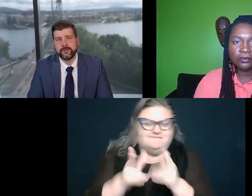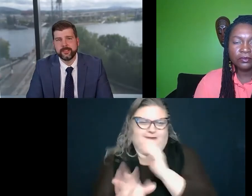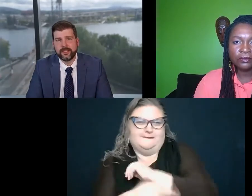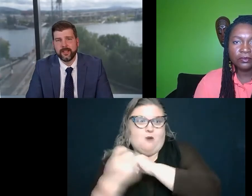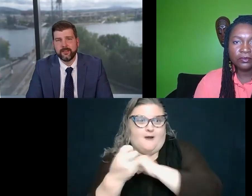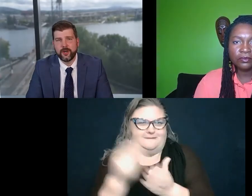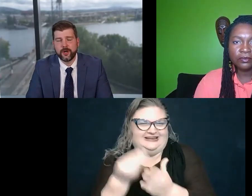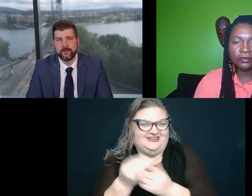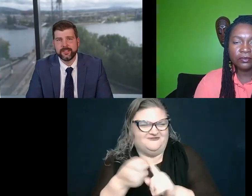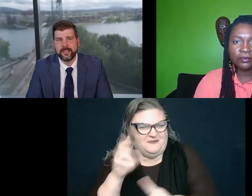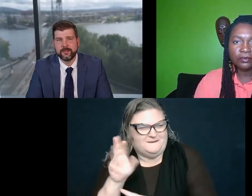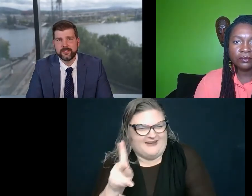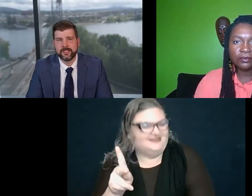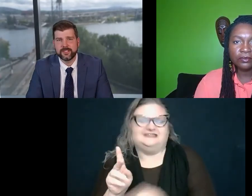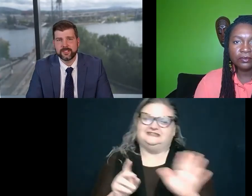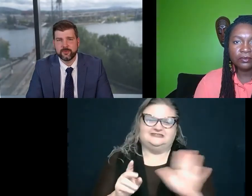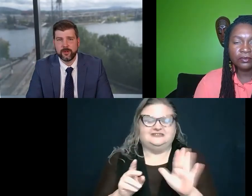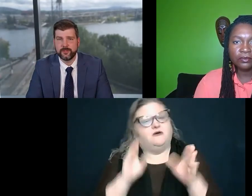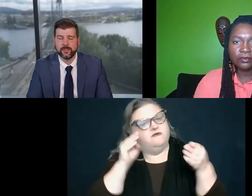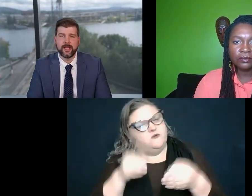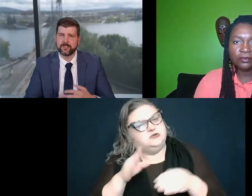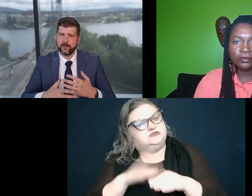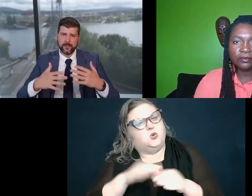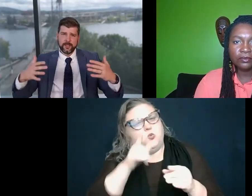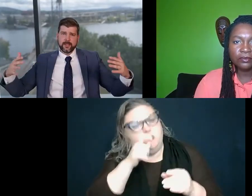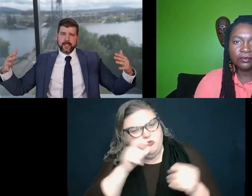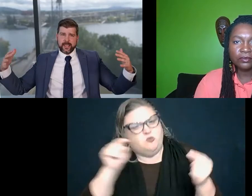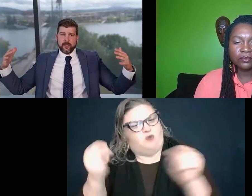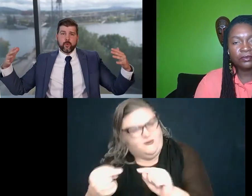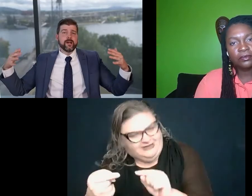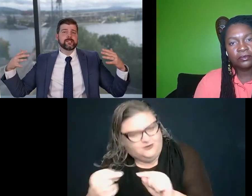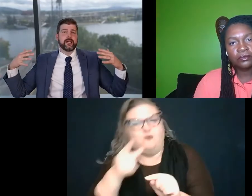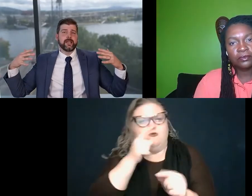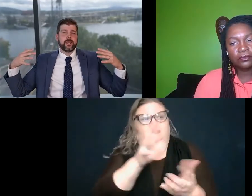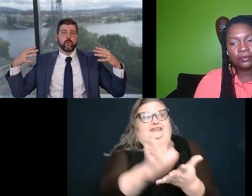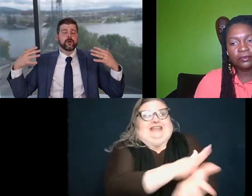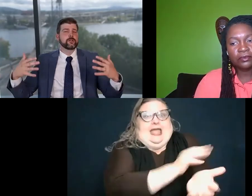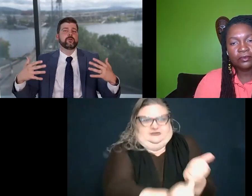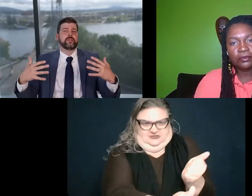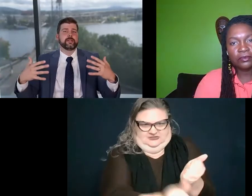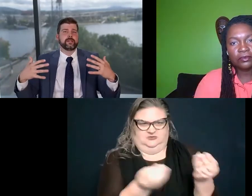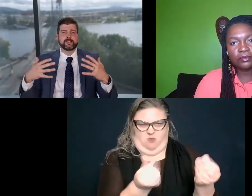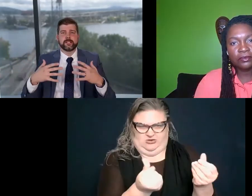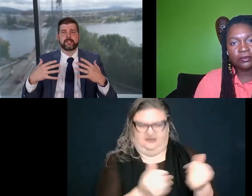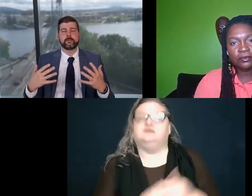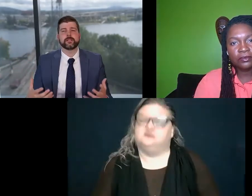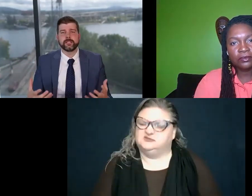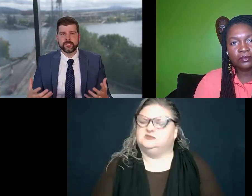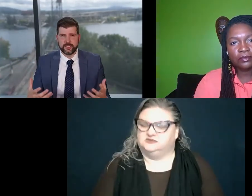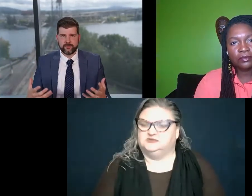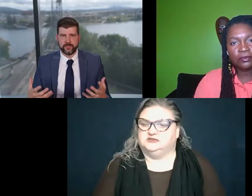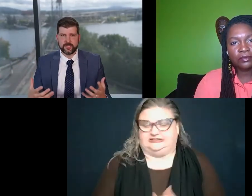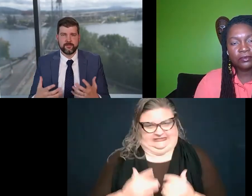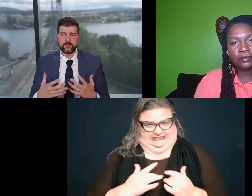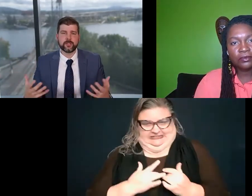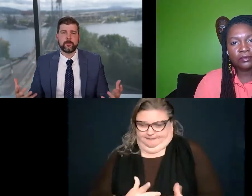are doing the harm and the damage is where we drew the line. So it was a workload that doesn't typically